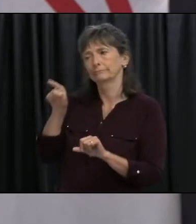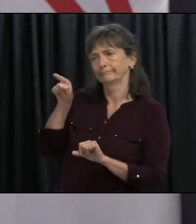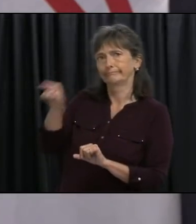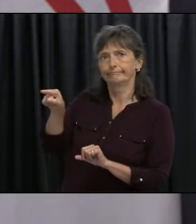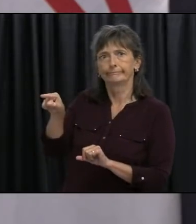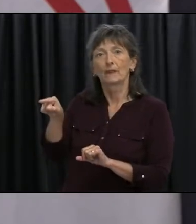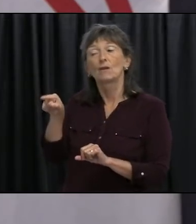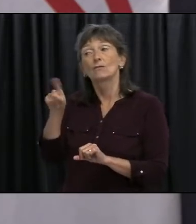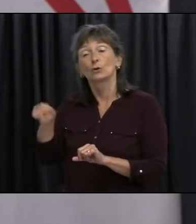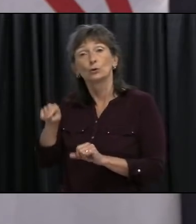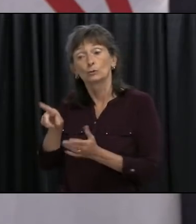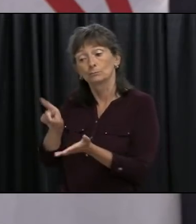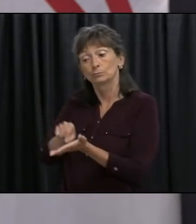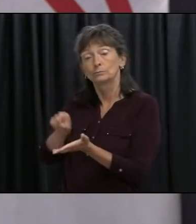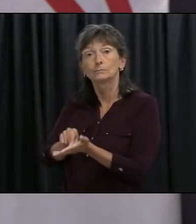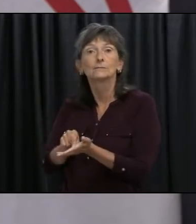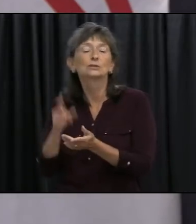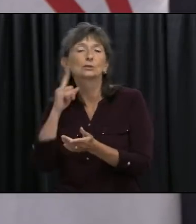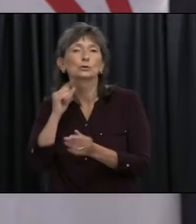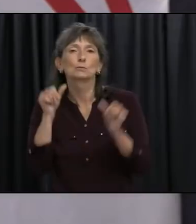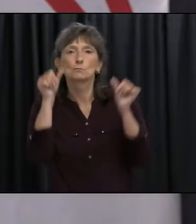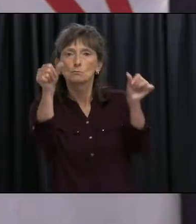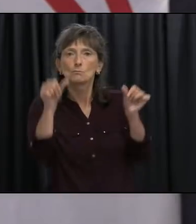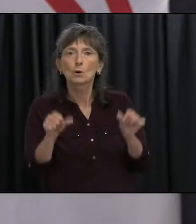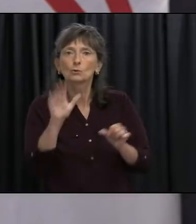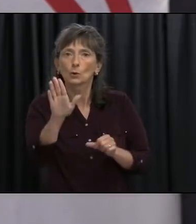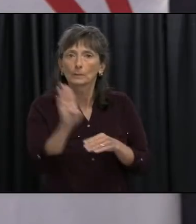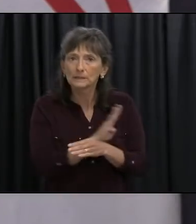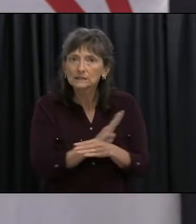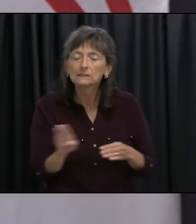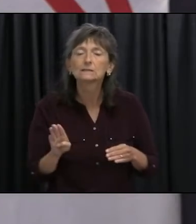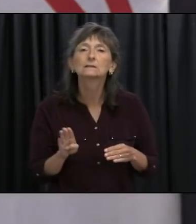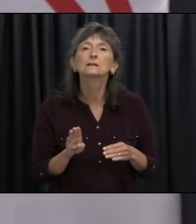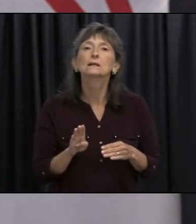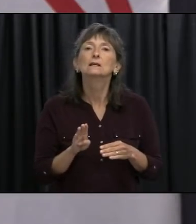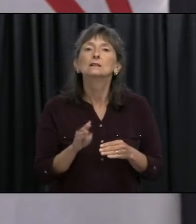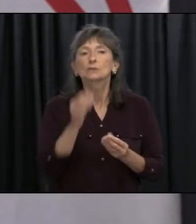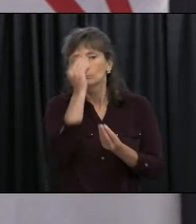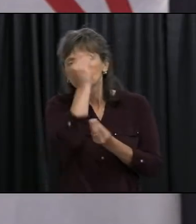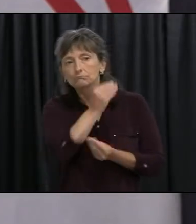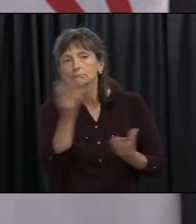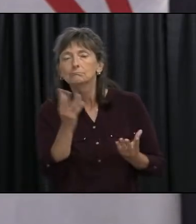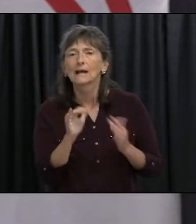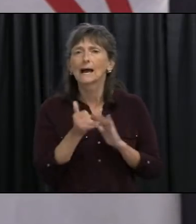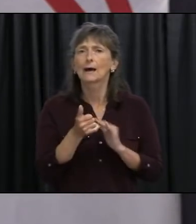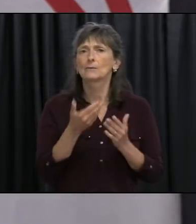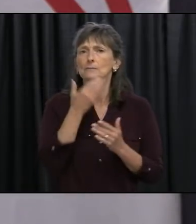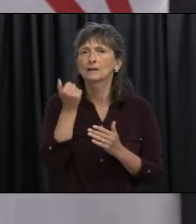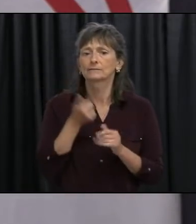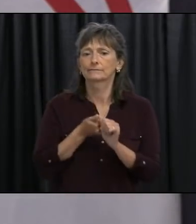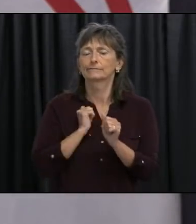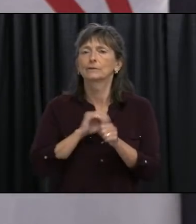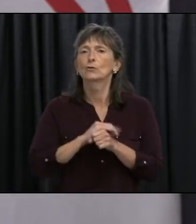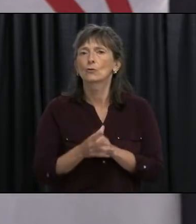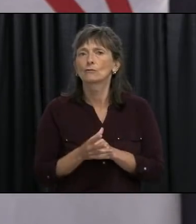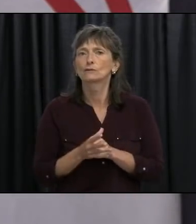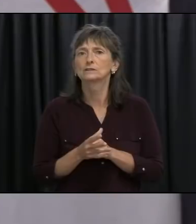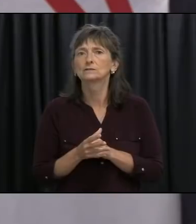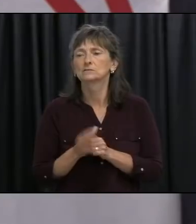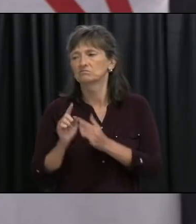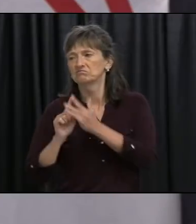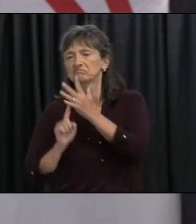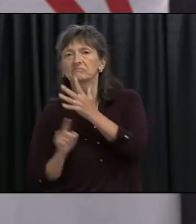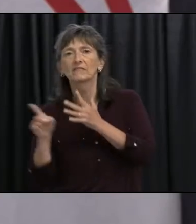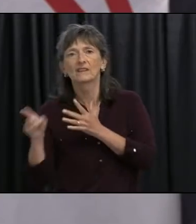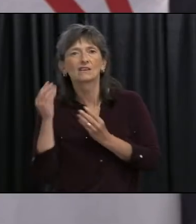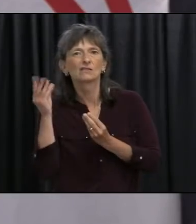educate consumers and employees on the best practices to avoid the spread of COVID-19. So there's a series of posters that